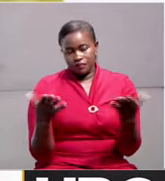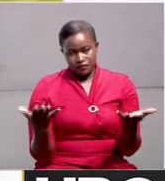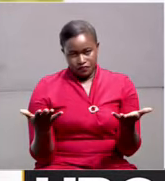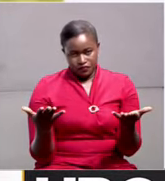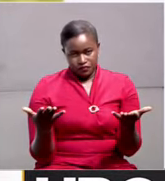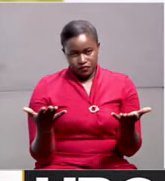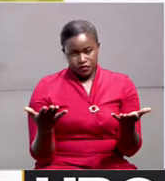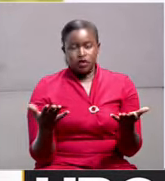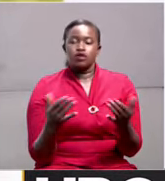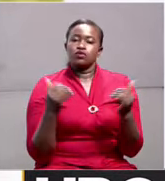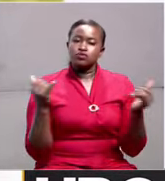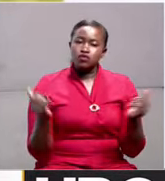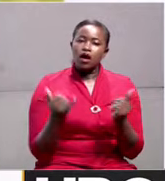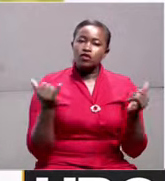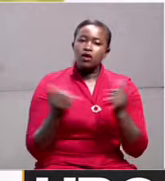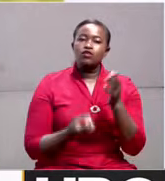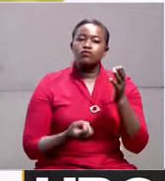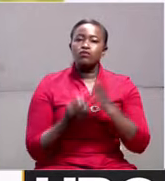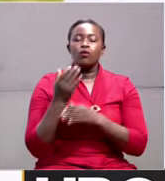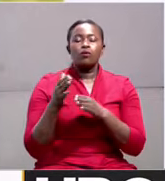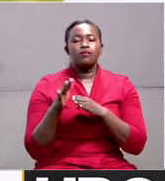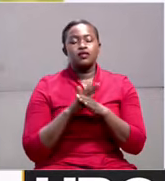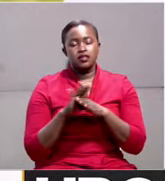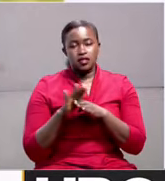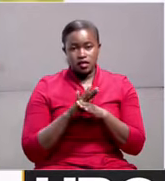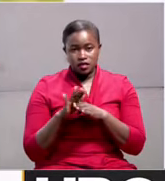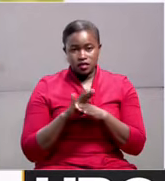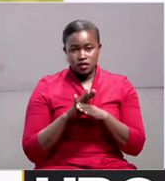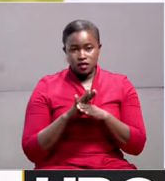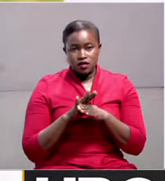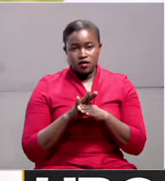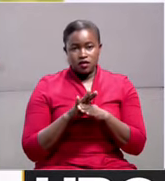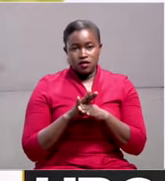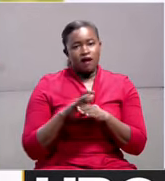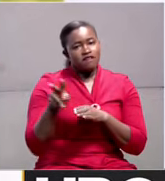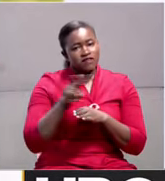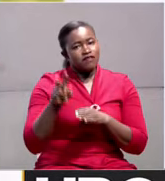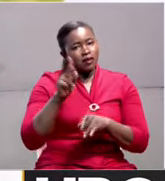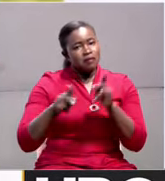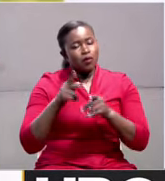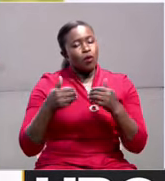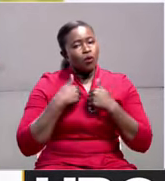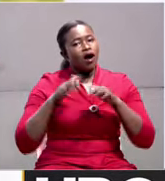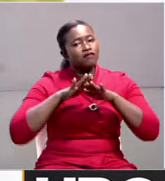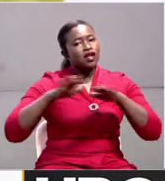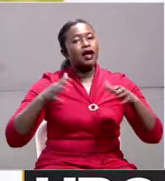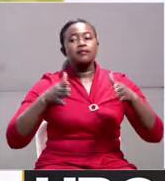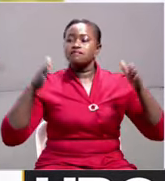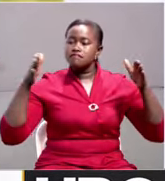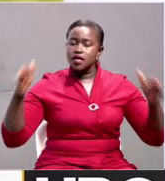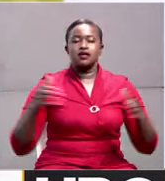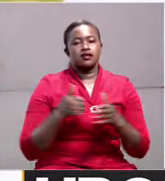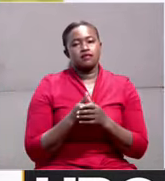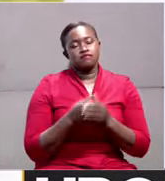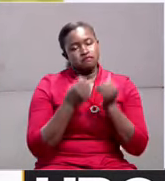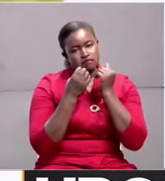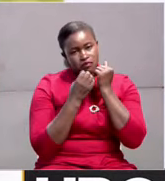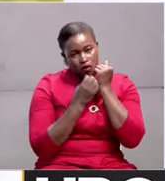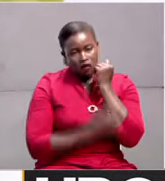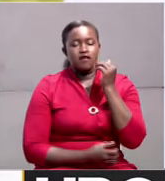trying to do enterprises of the ones with the big land. This is where the poverty was coming